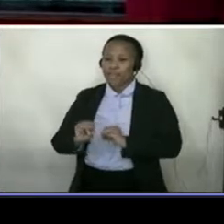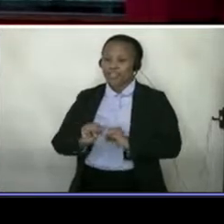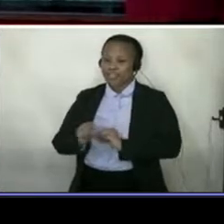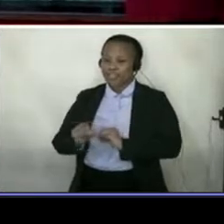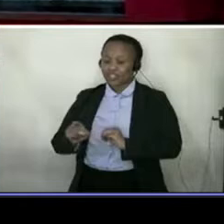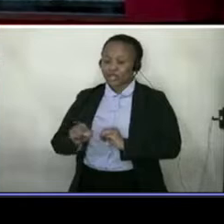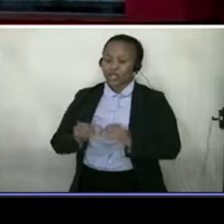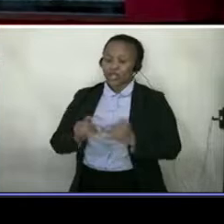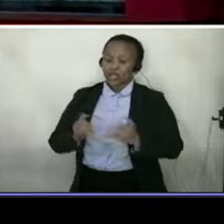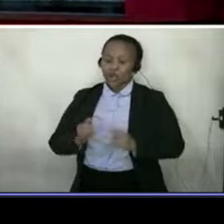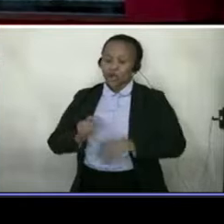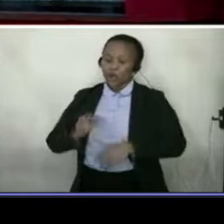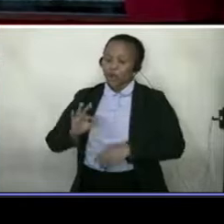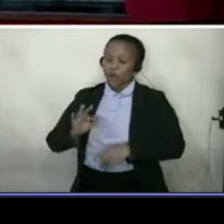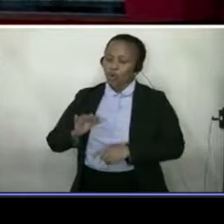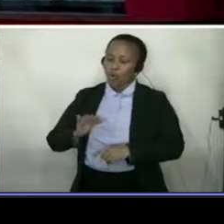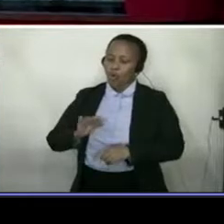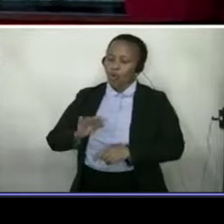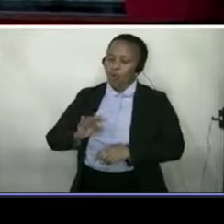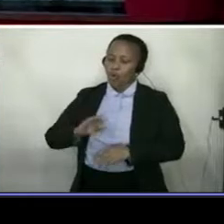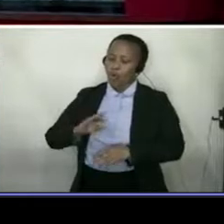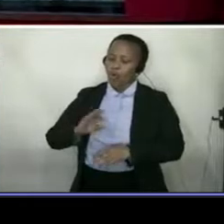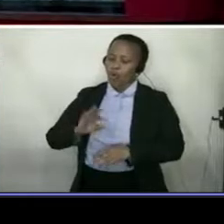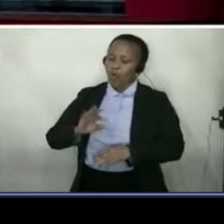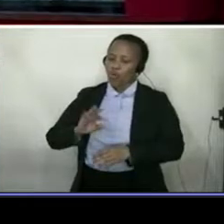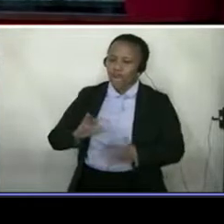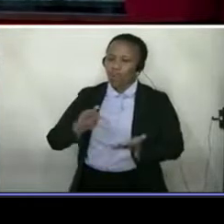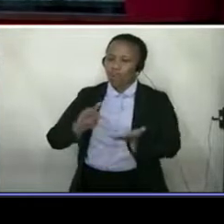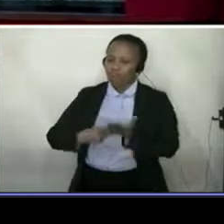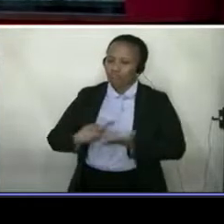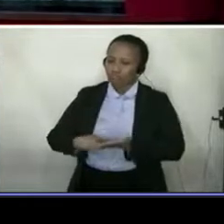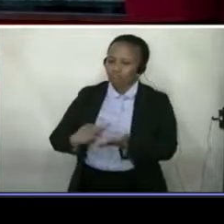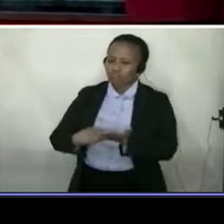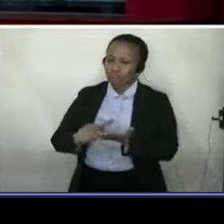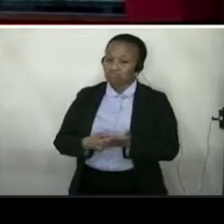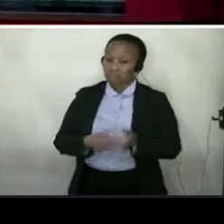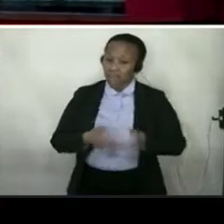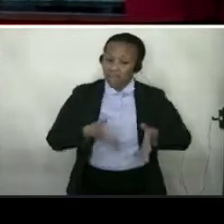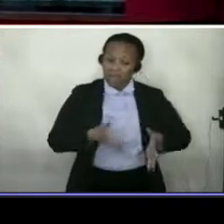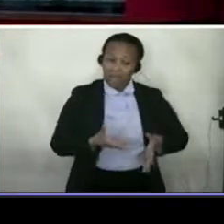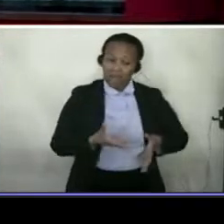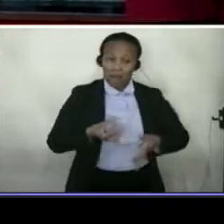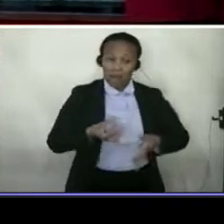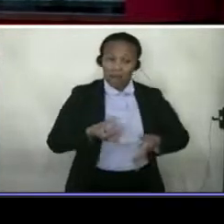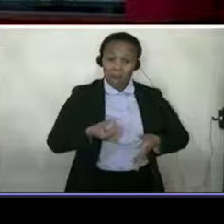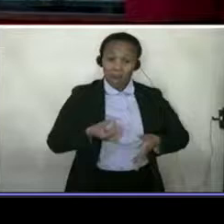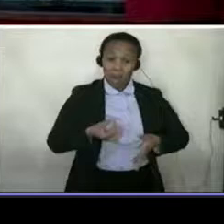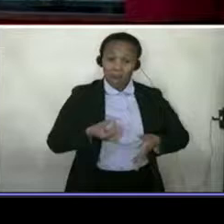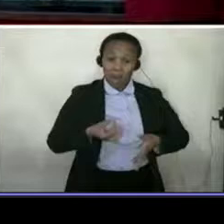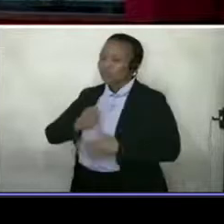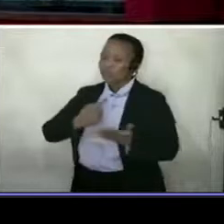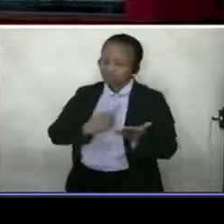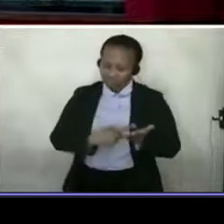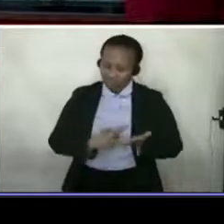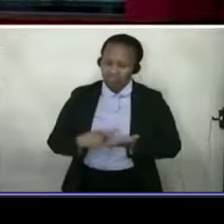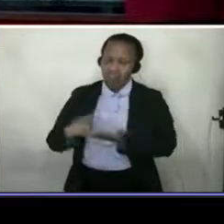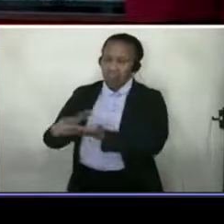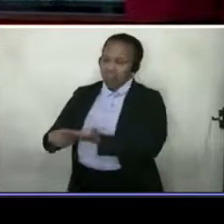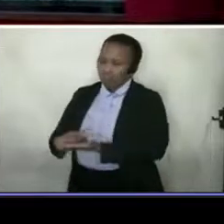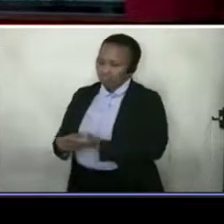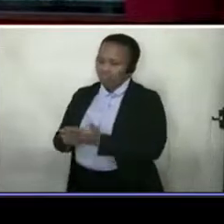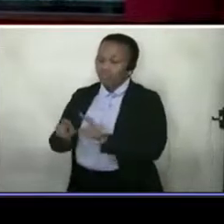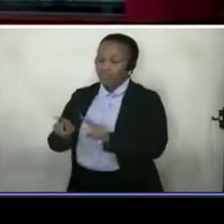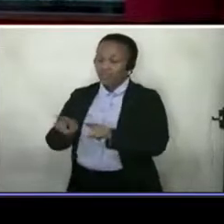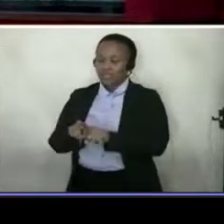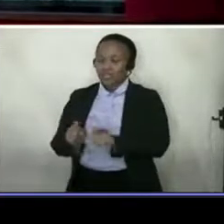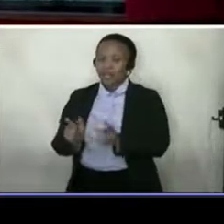discuss on a daily basis, albeit in the House or in committees. We even have legislation that